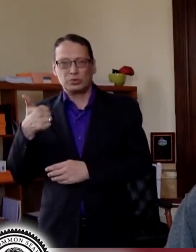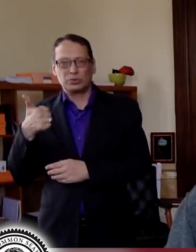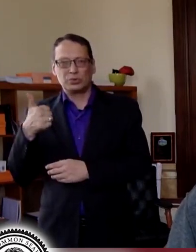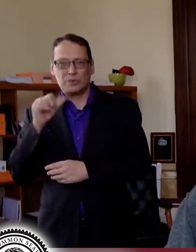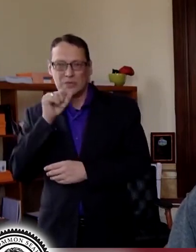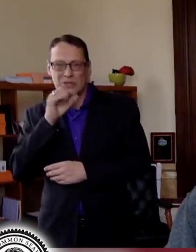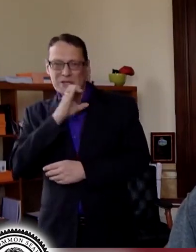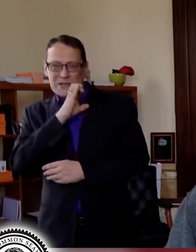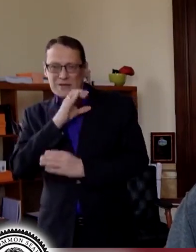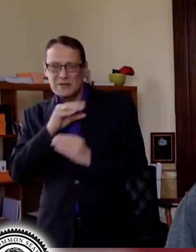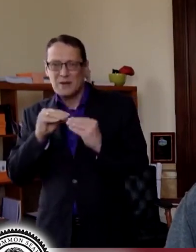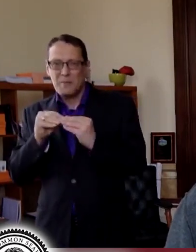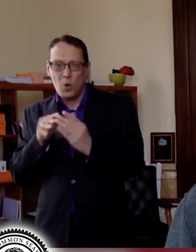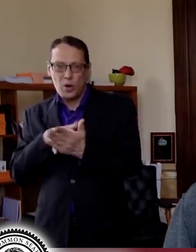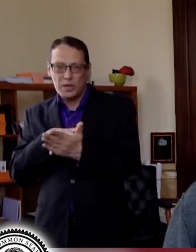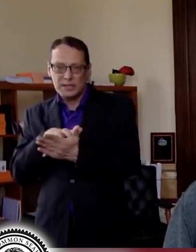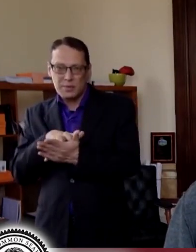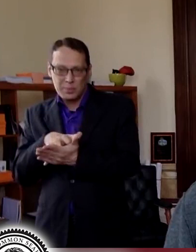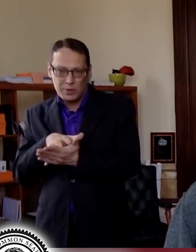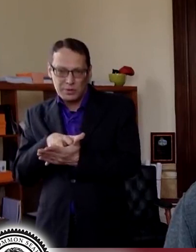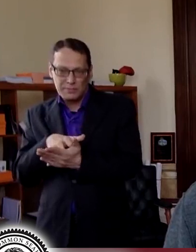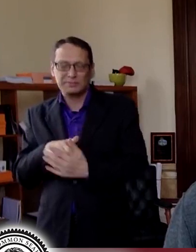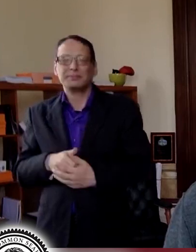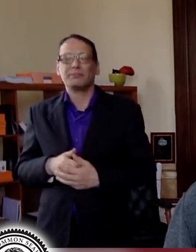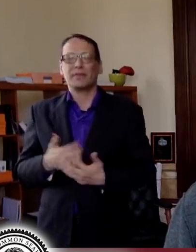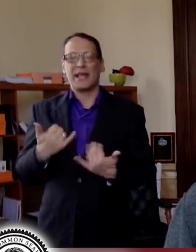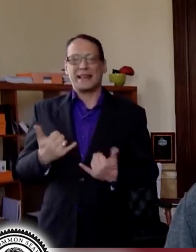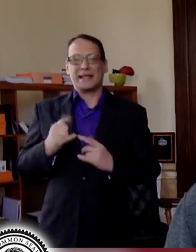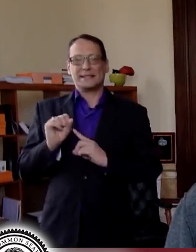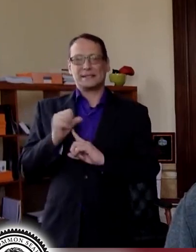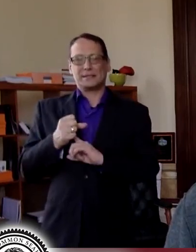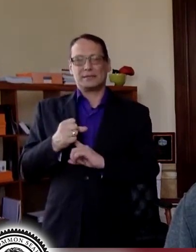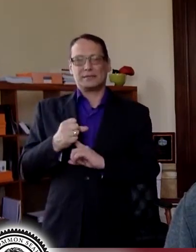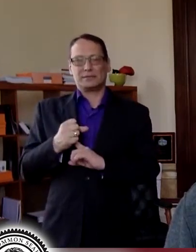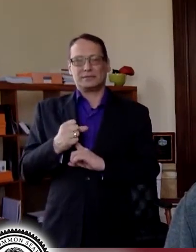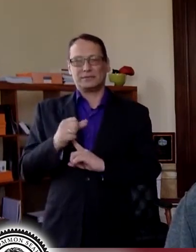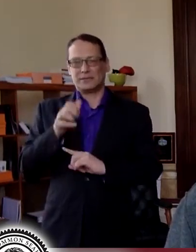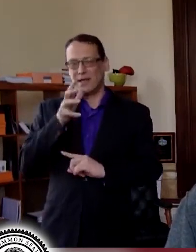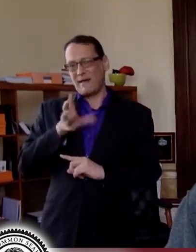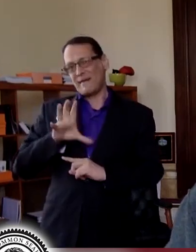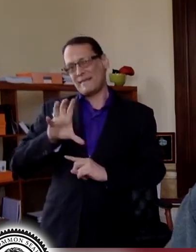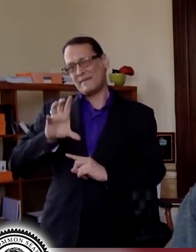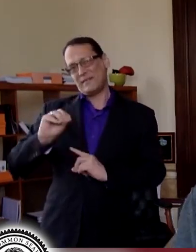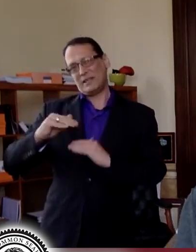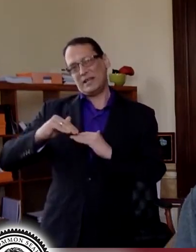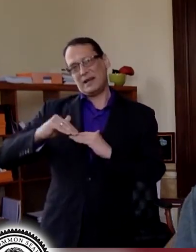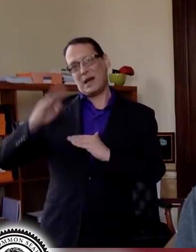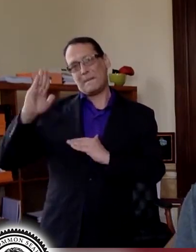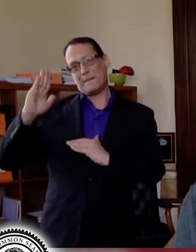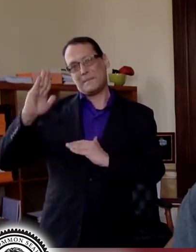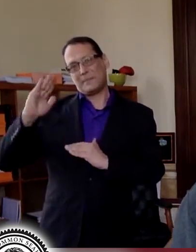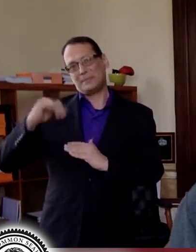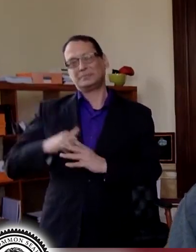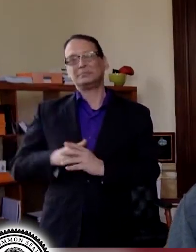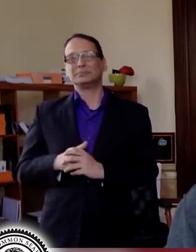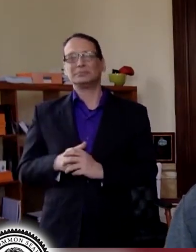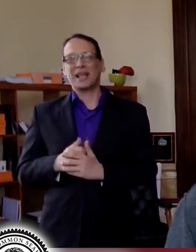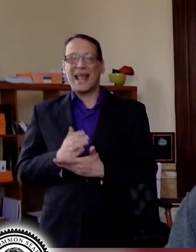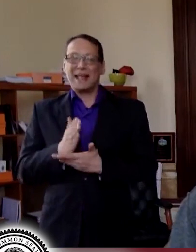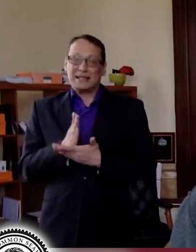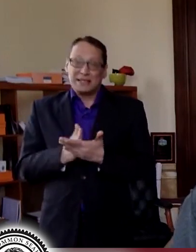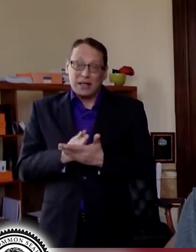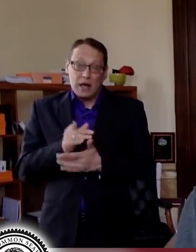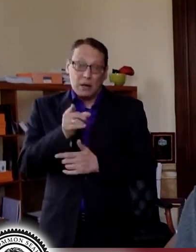more susceptible. And in this case, it looks like older folks is like 50 and above. Some of you might fall in